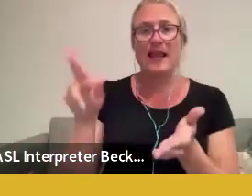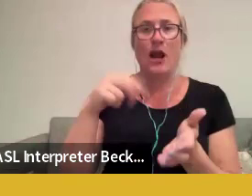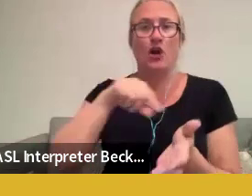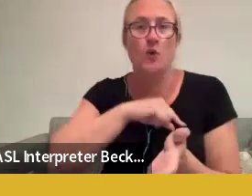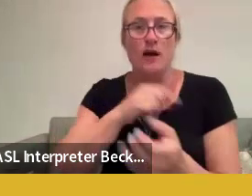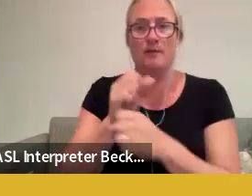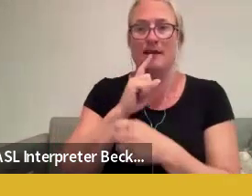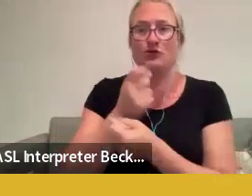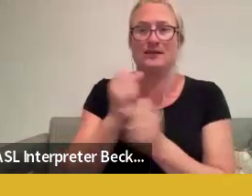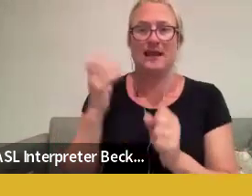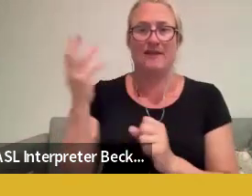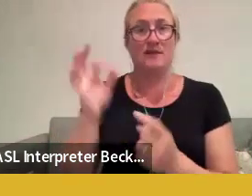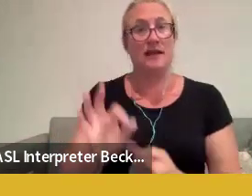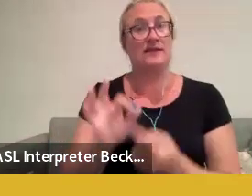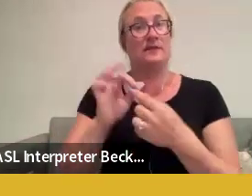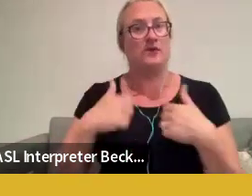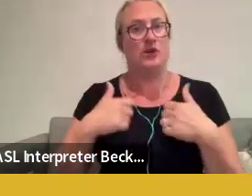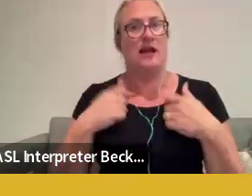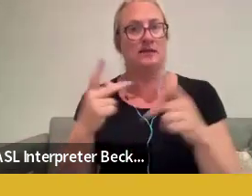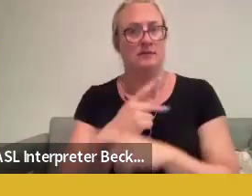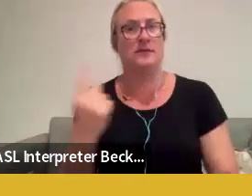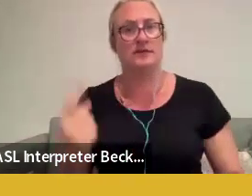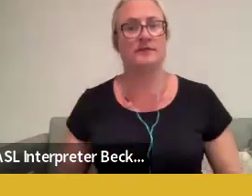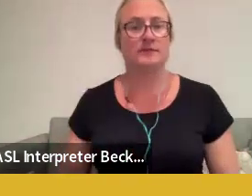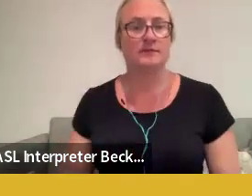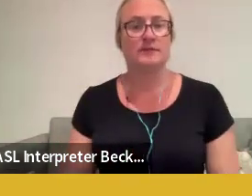outside, especially if you have asthma.